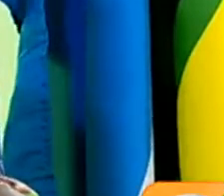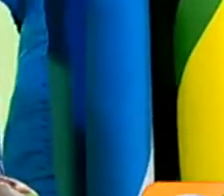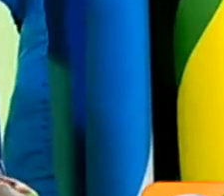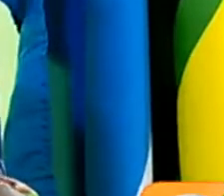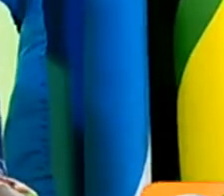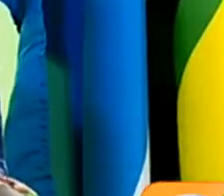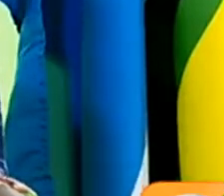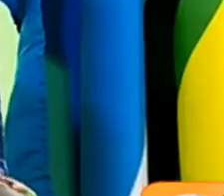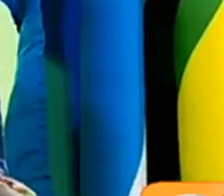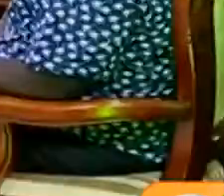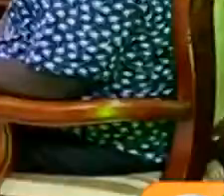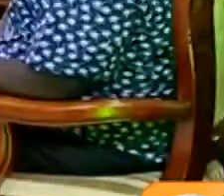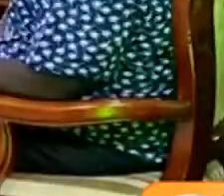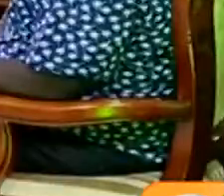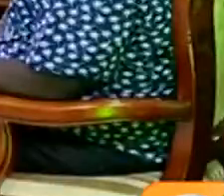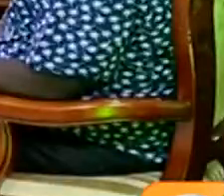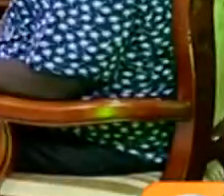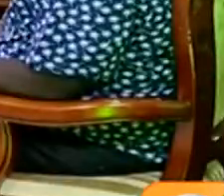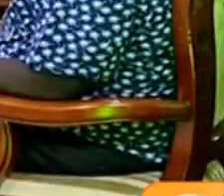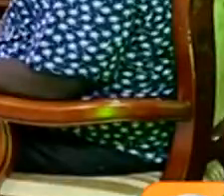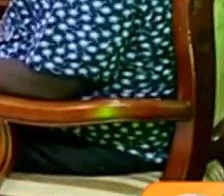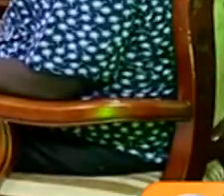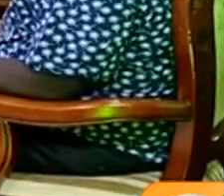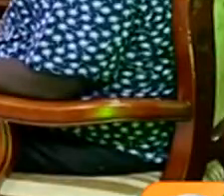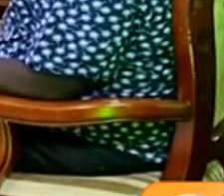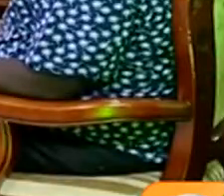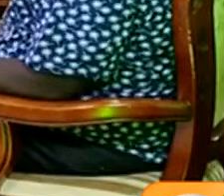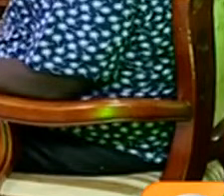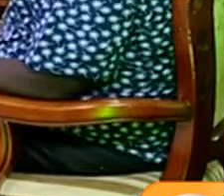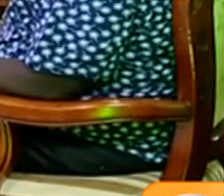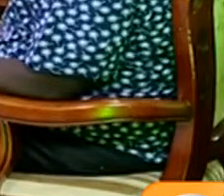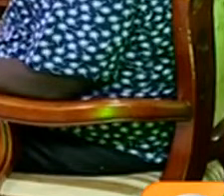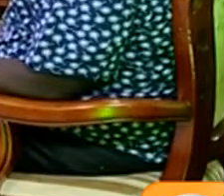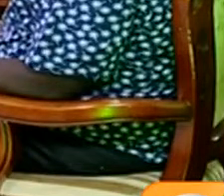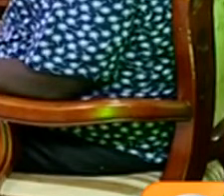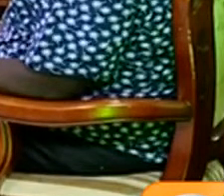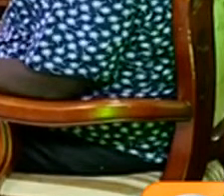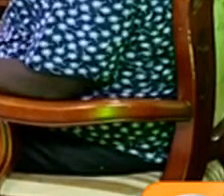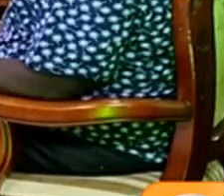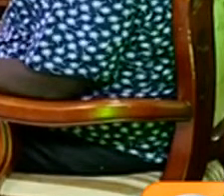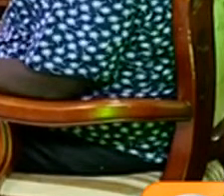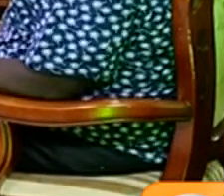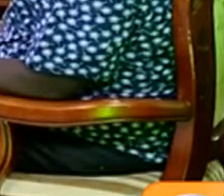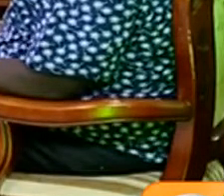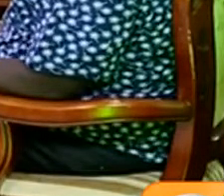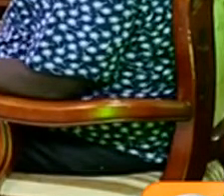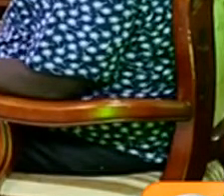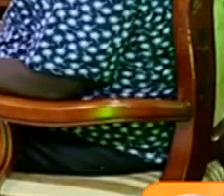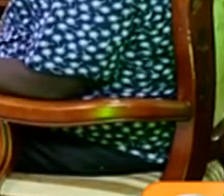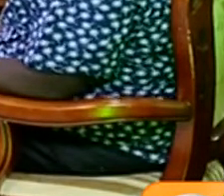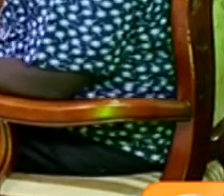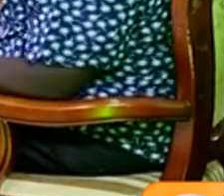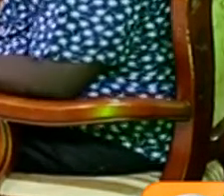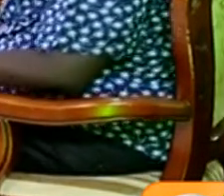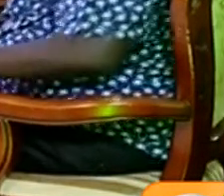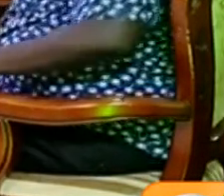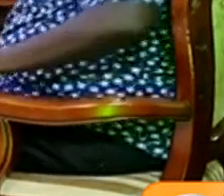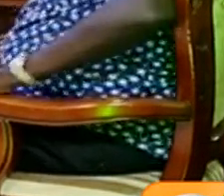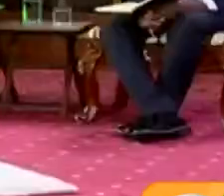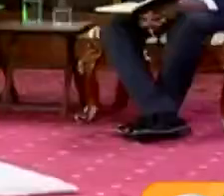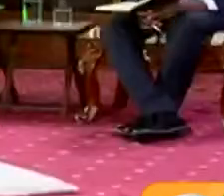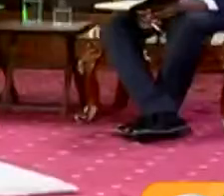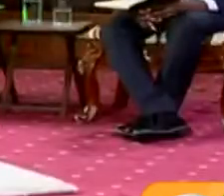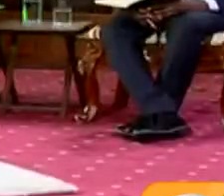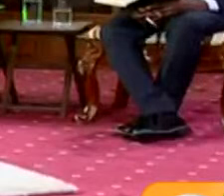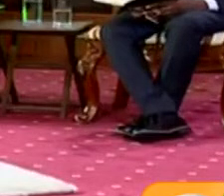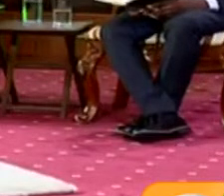country. Okay, Excellency, we are into the last 15 minutes, and we now transition to education, and Nancy Okwari will take us through. Well, thank you so much. We can start by